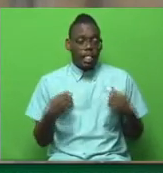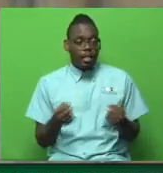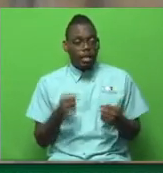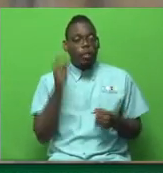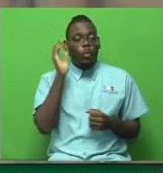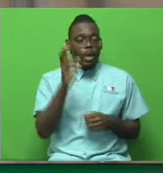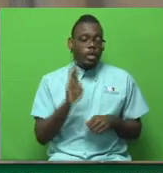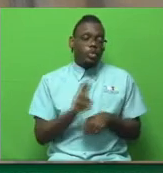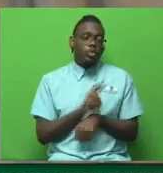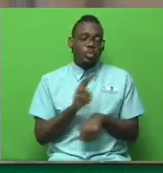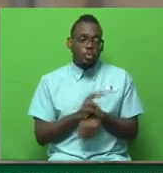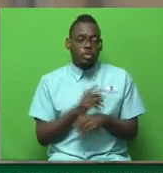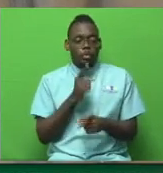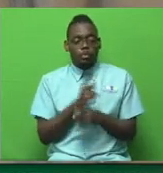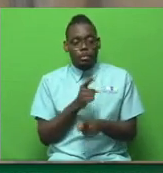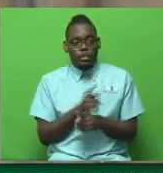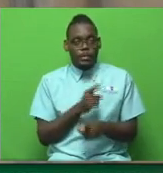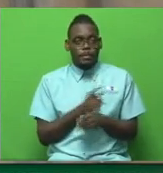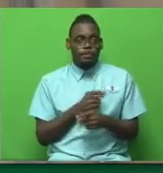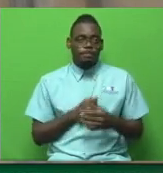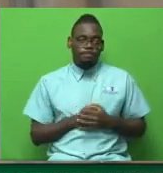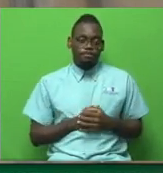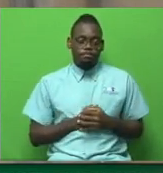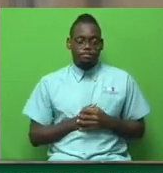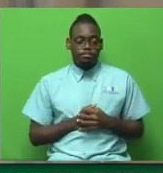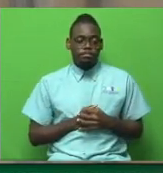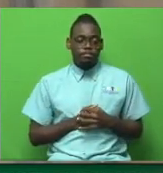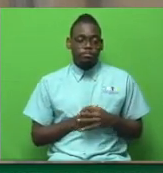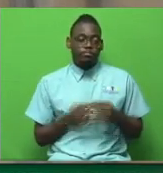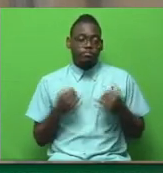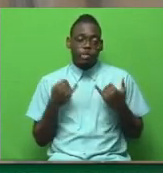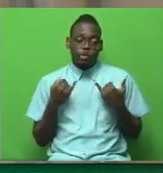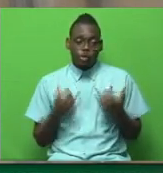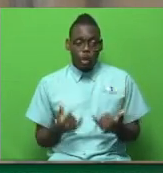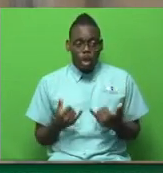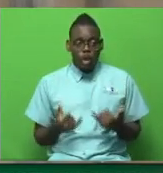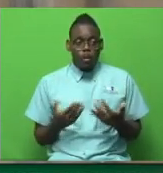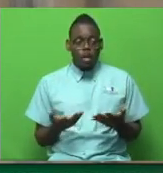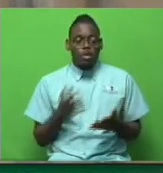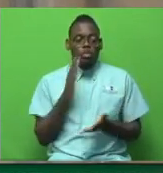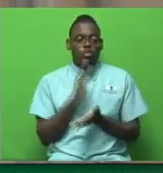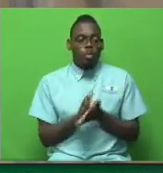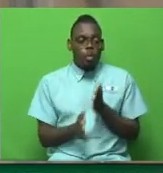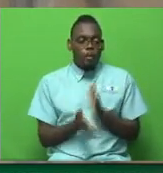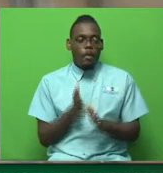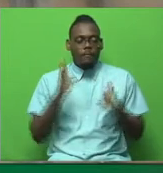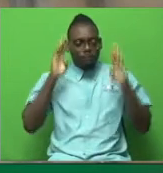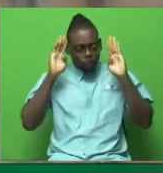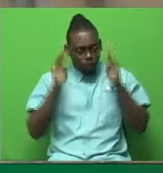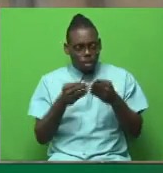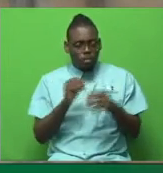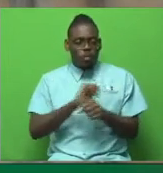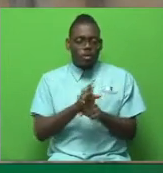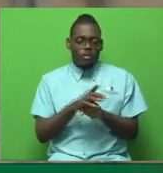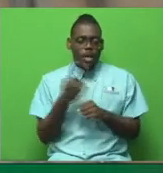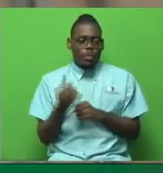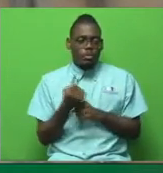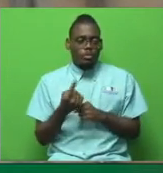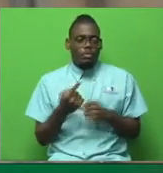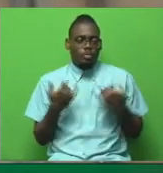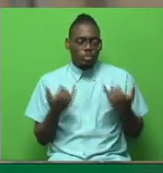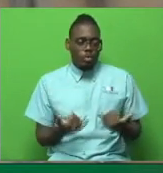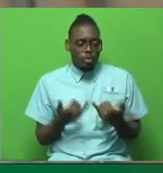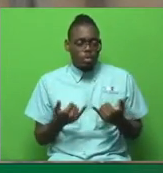so Mr deputy speaker as we move from being unifocused we want to